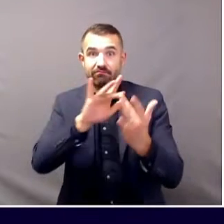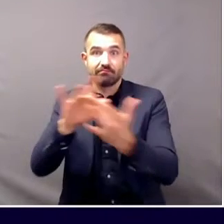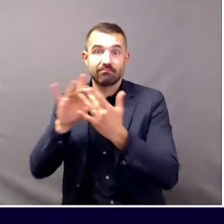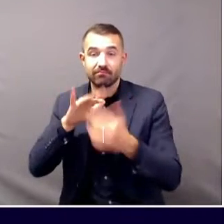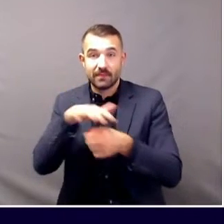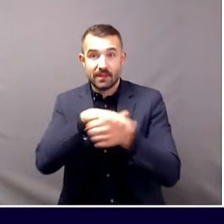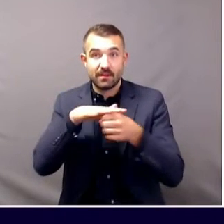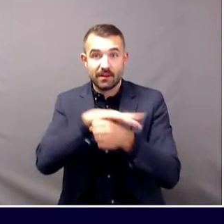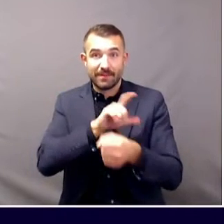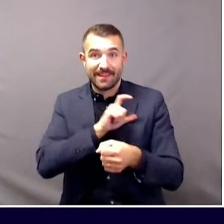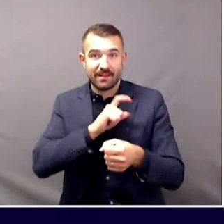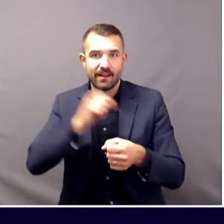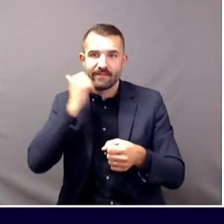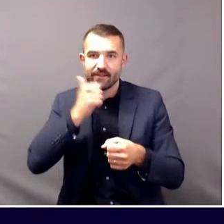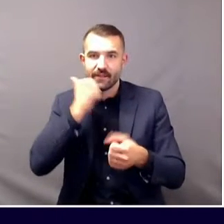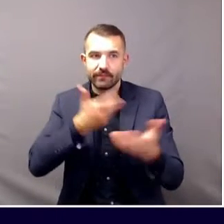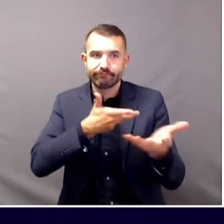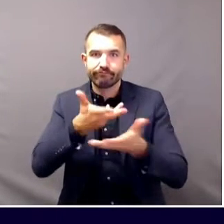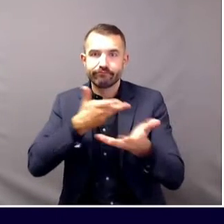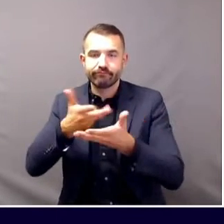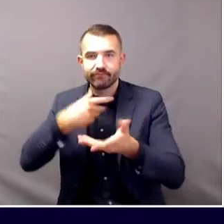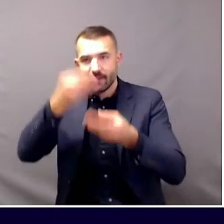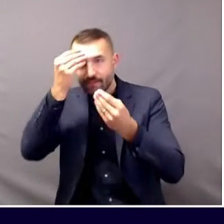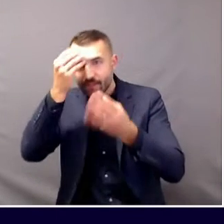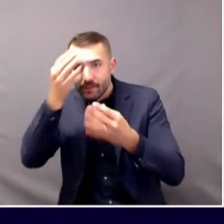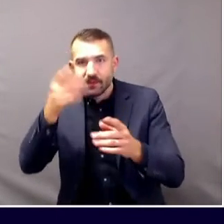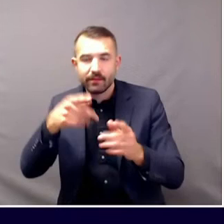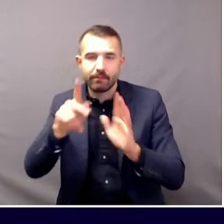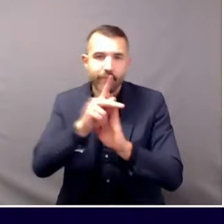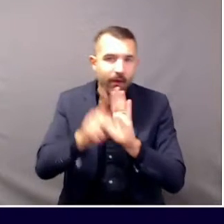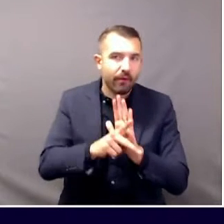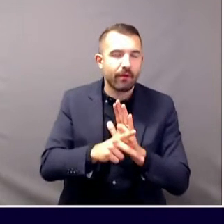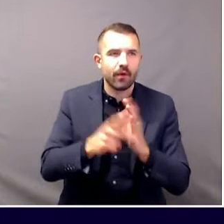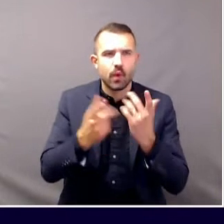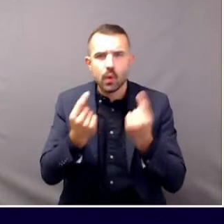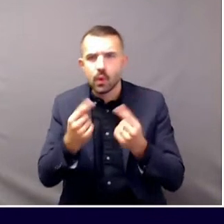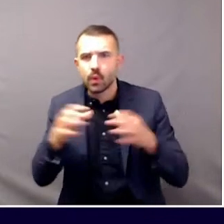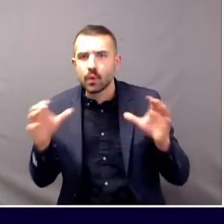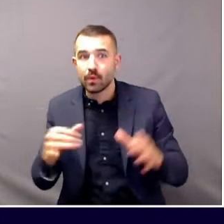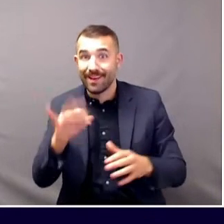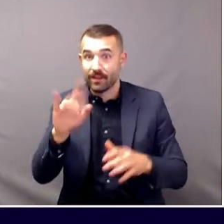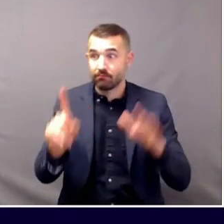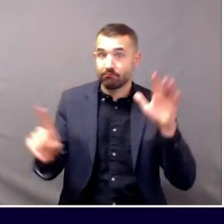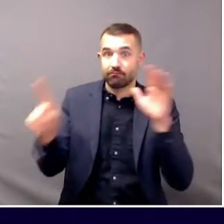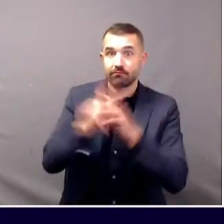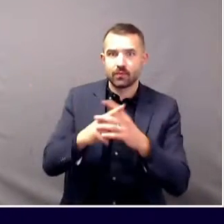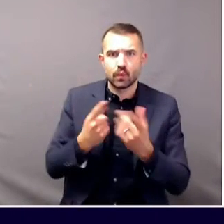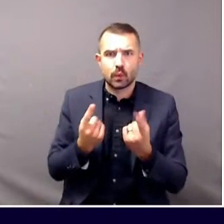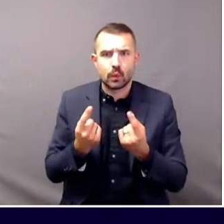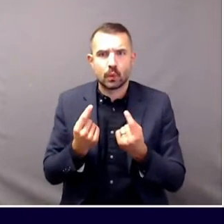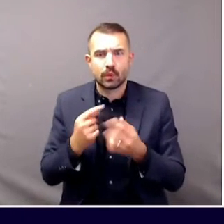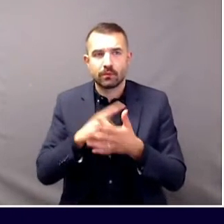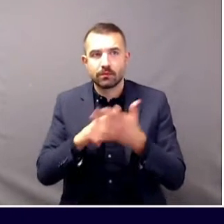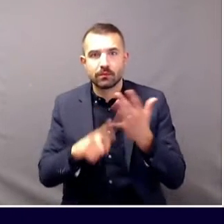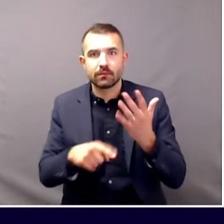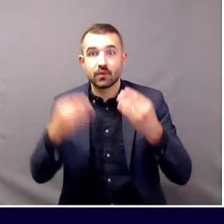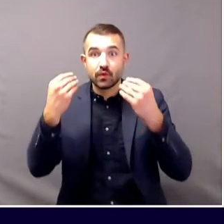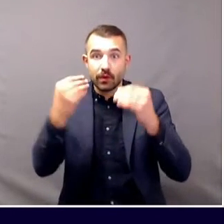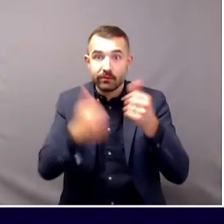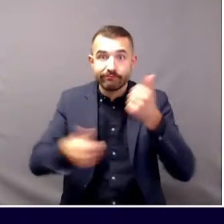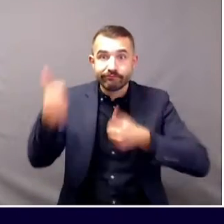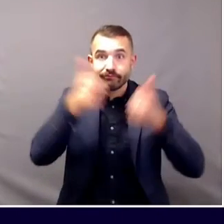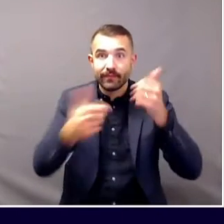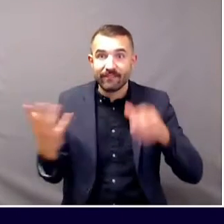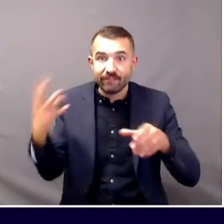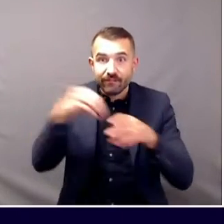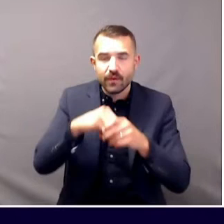the information, the tools on the policies. And my understanding is that the stores involved, because they are stores, these are not public